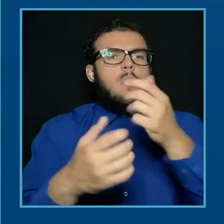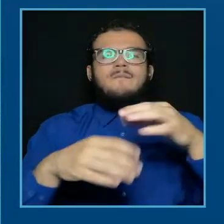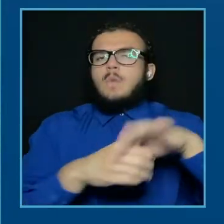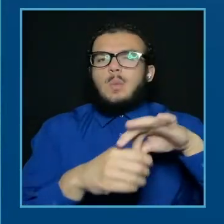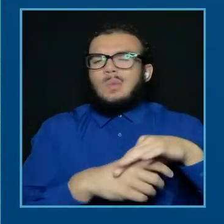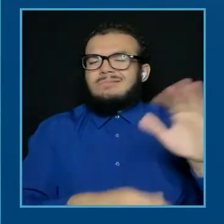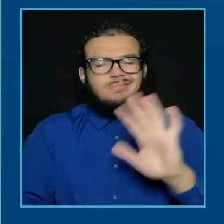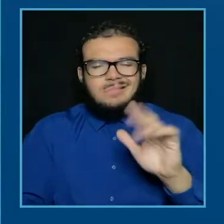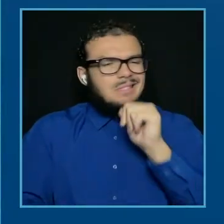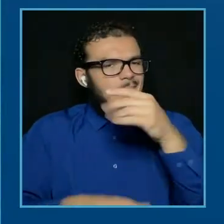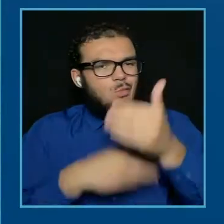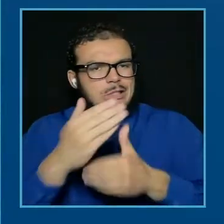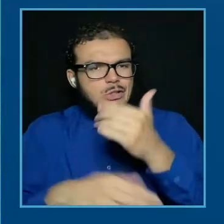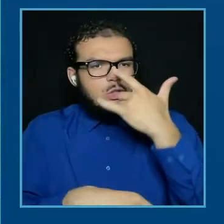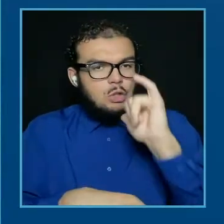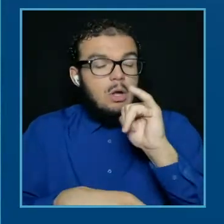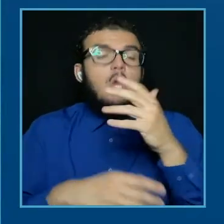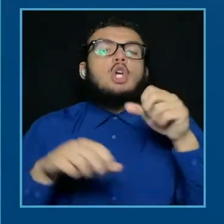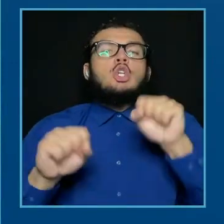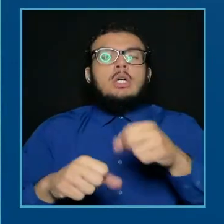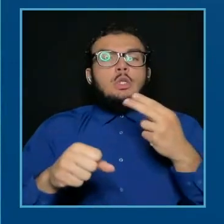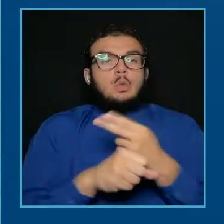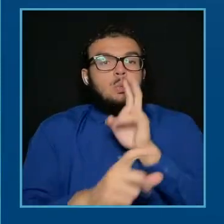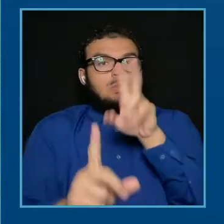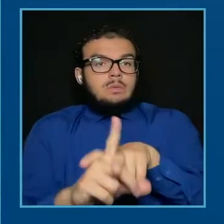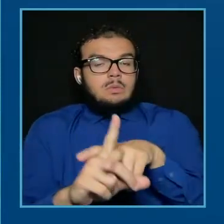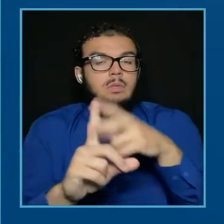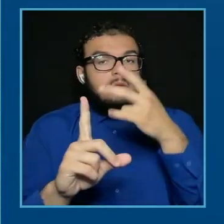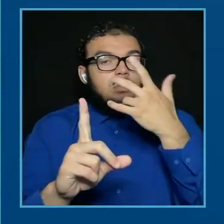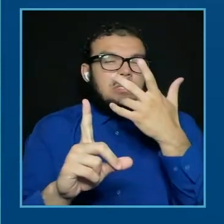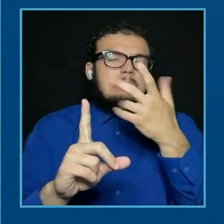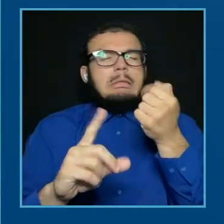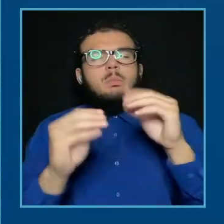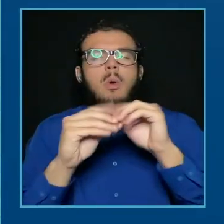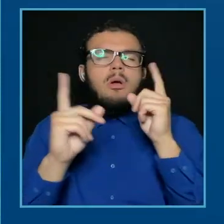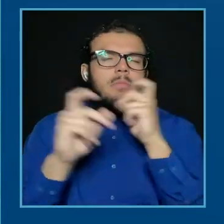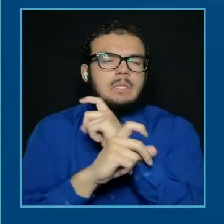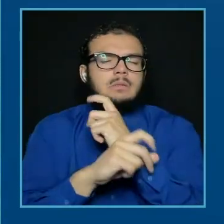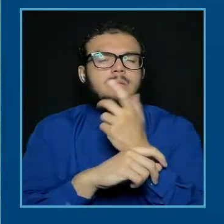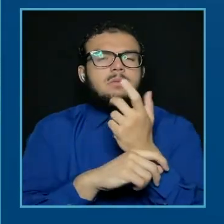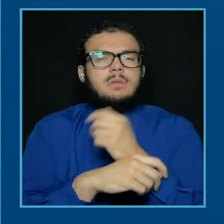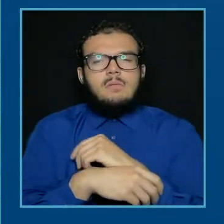The procedure that could have been used in this case, it's a little bit more complicated, is